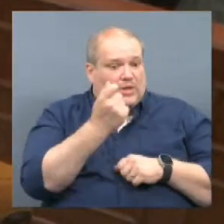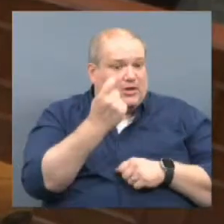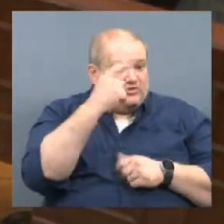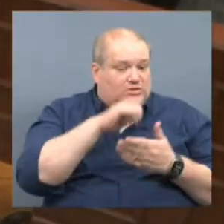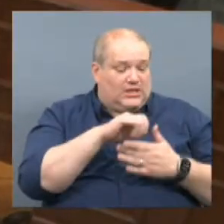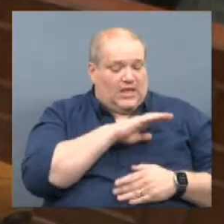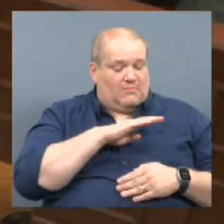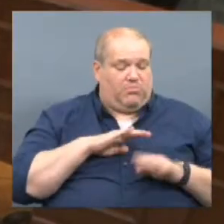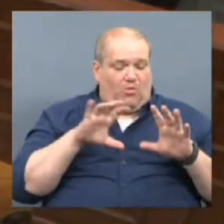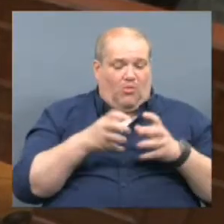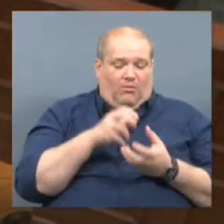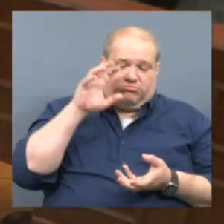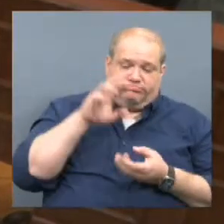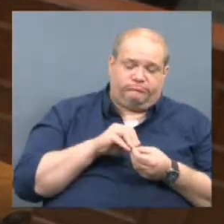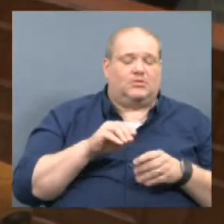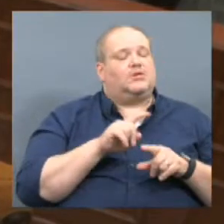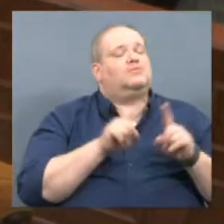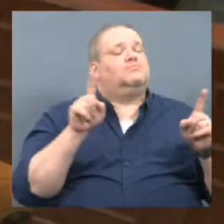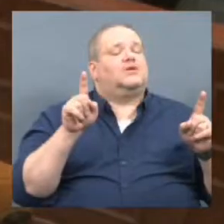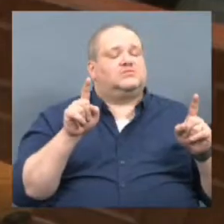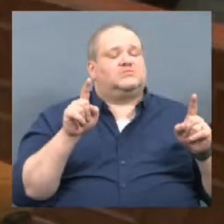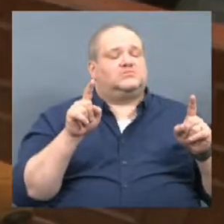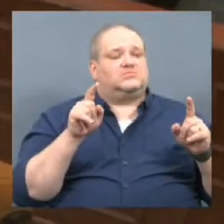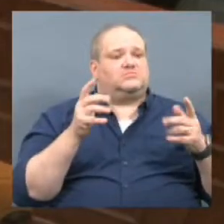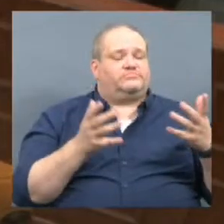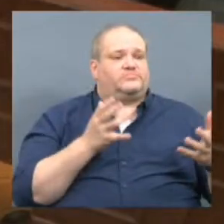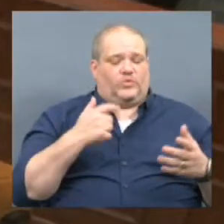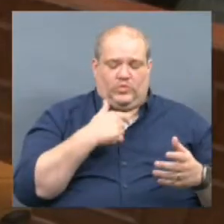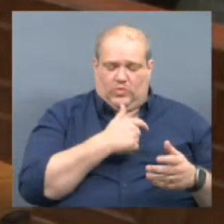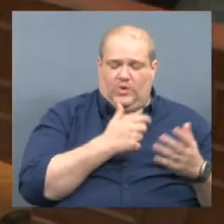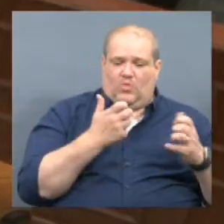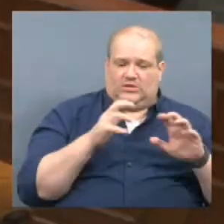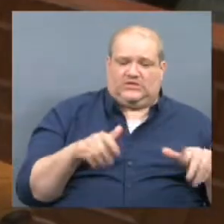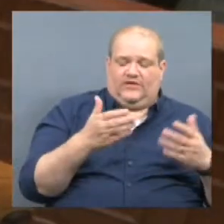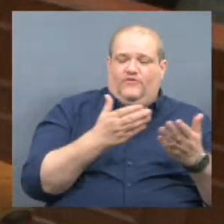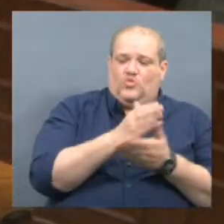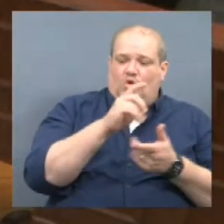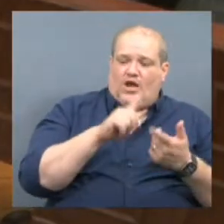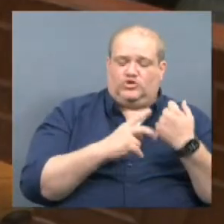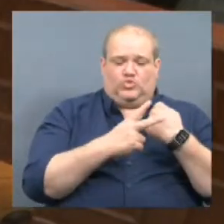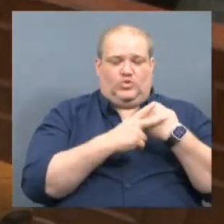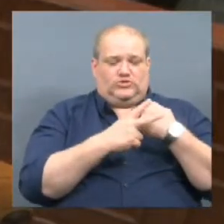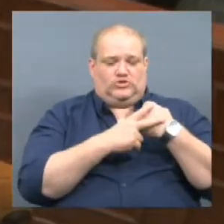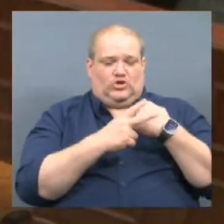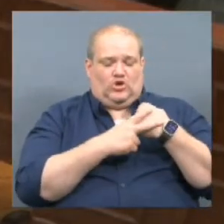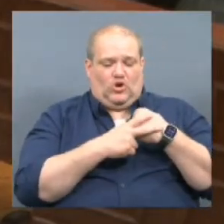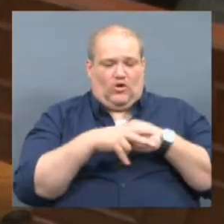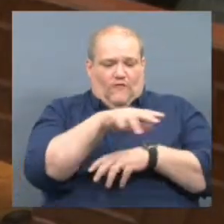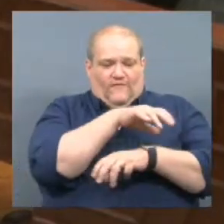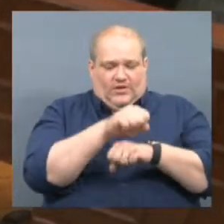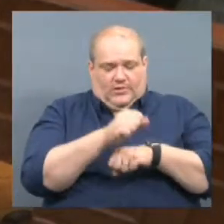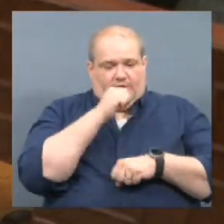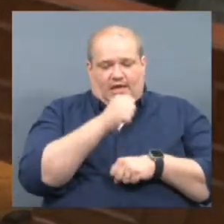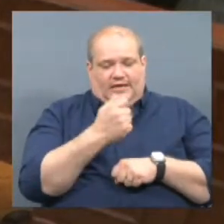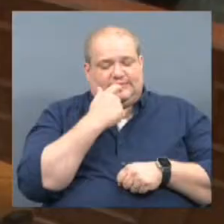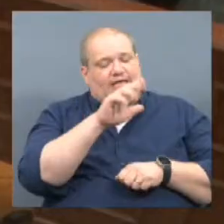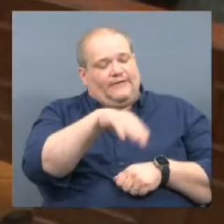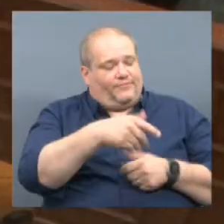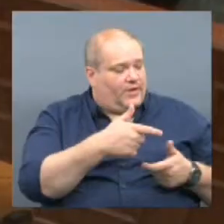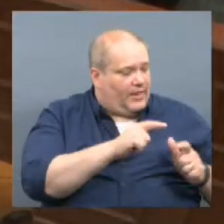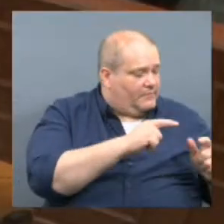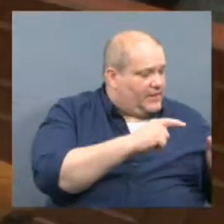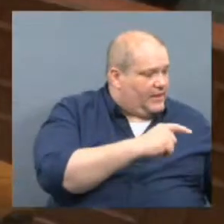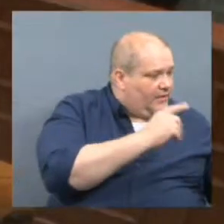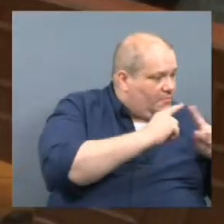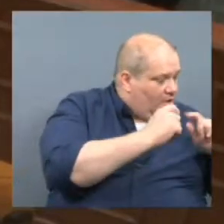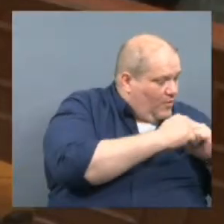that as a board collectively. But we wanted to give you that right to reserve, not to necessarily say, hey, let me speak with them